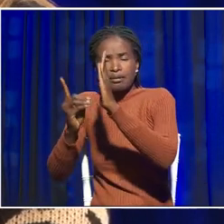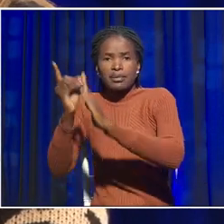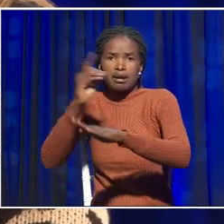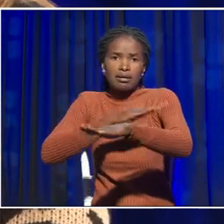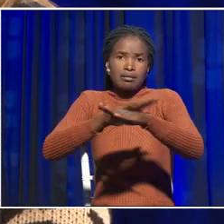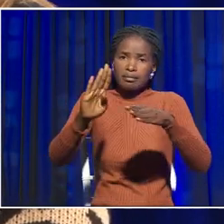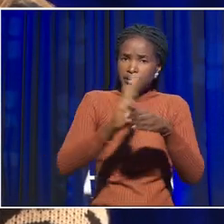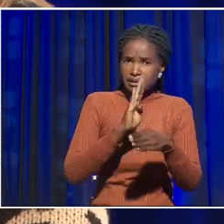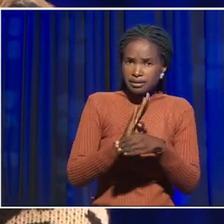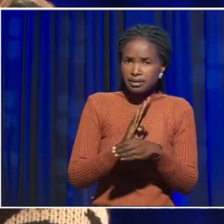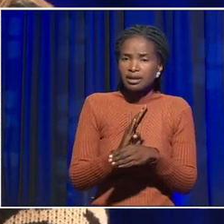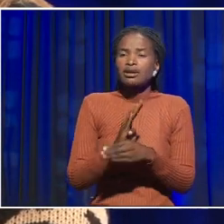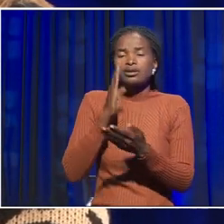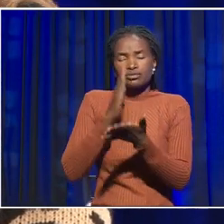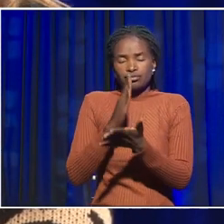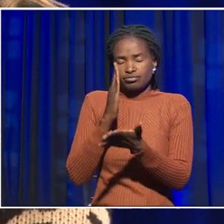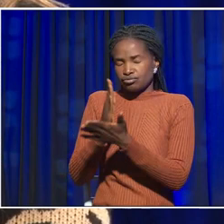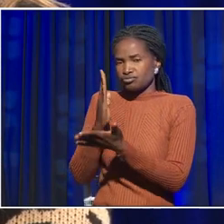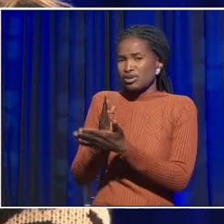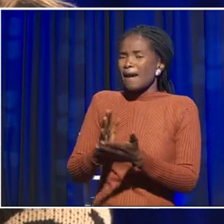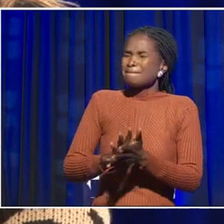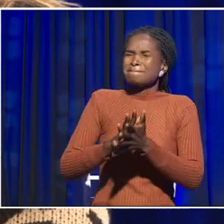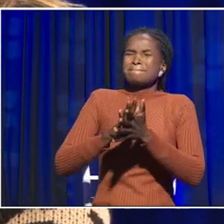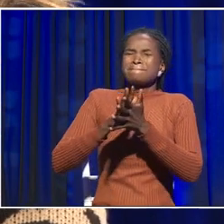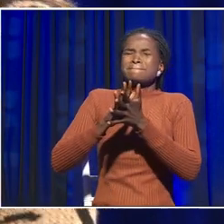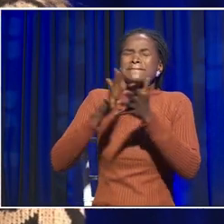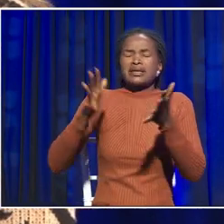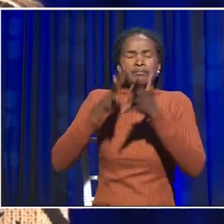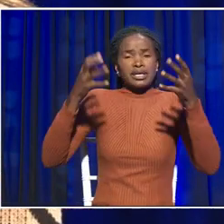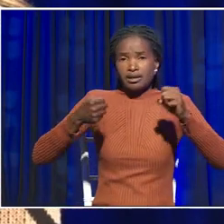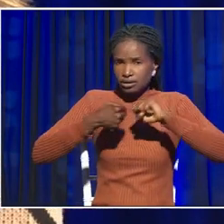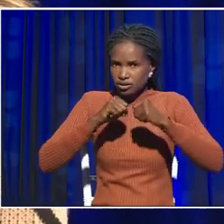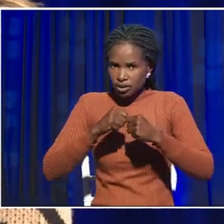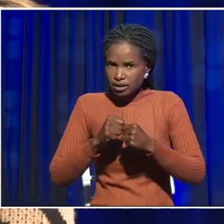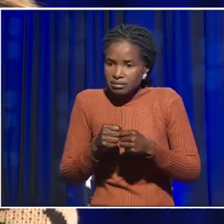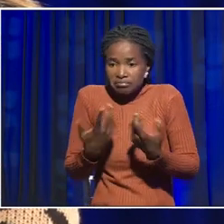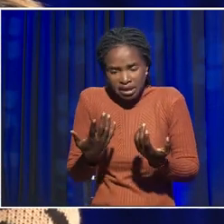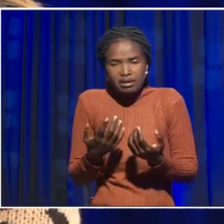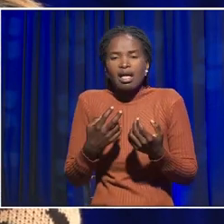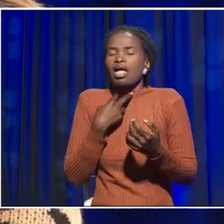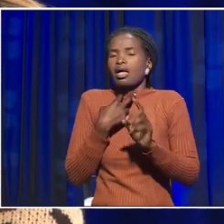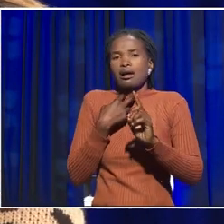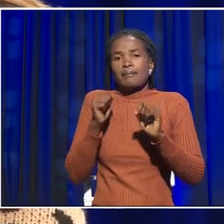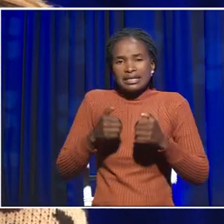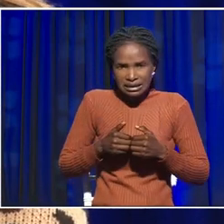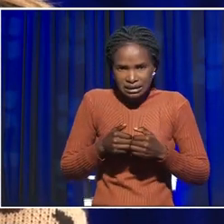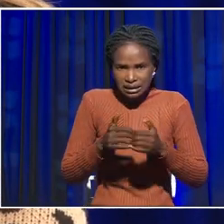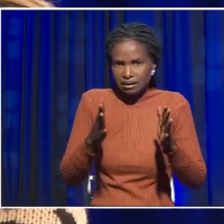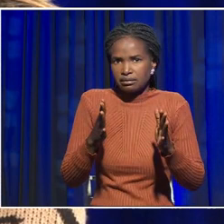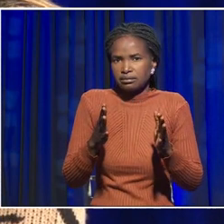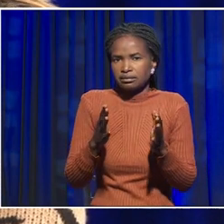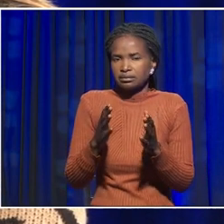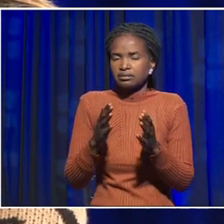you're right, is the biggest challenge, but we need to start somewhere. That is the bottom